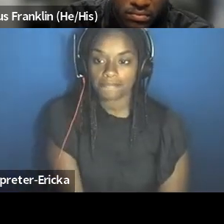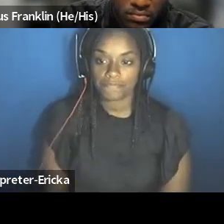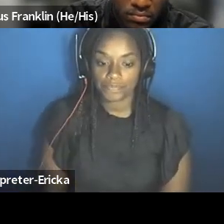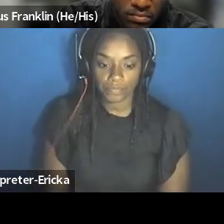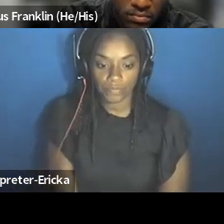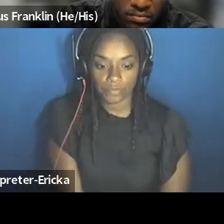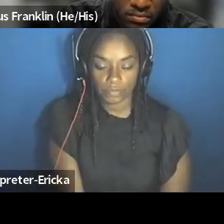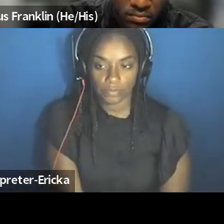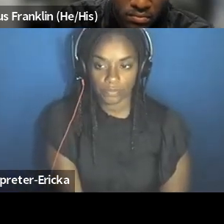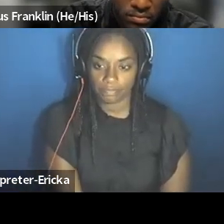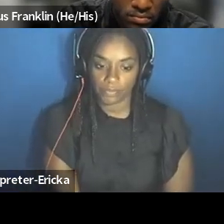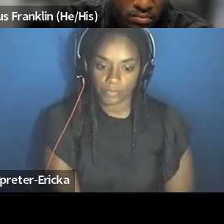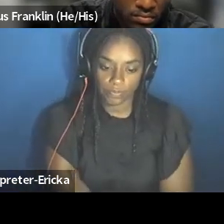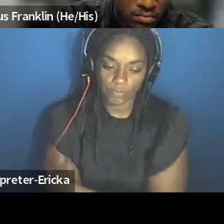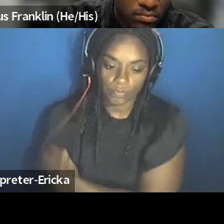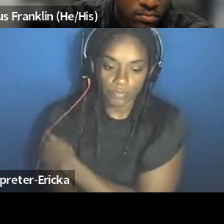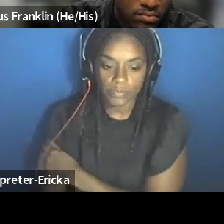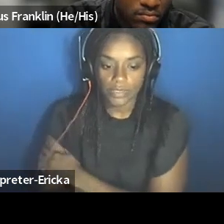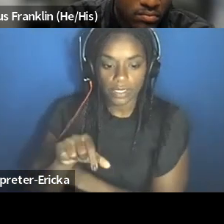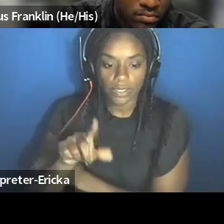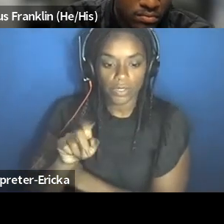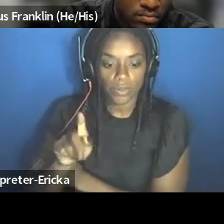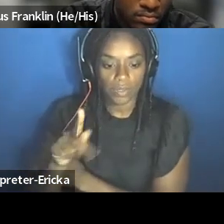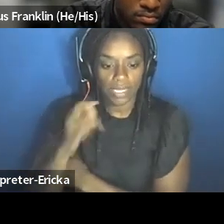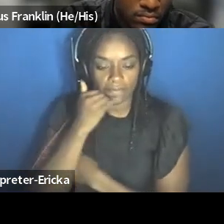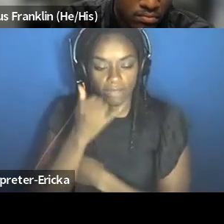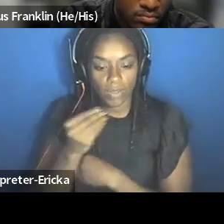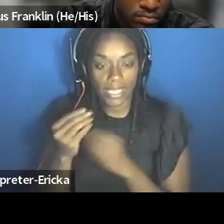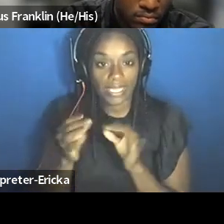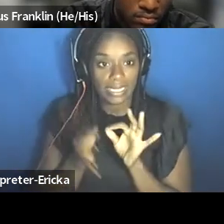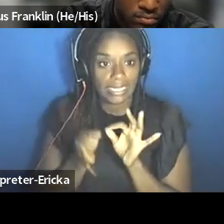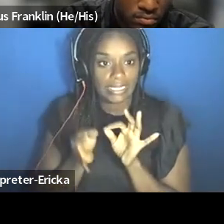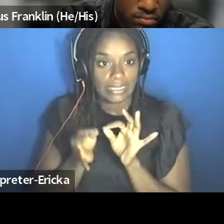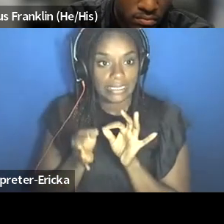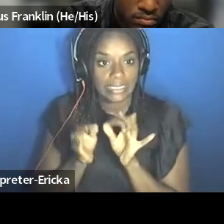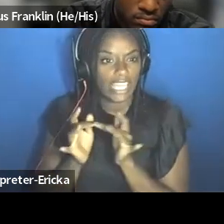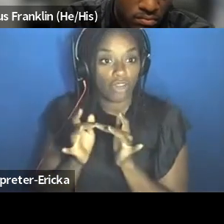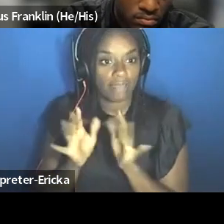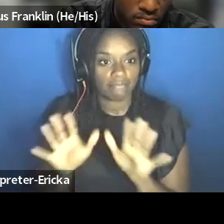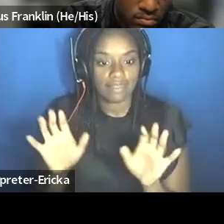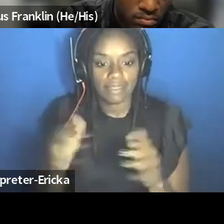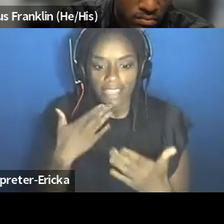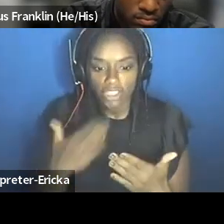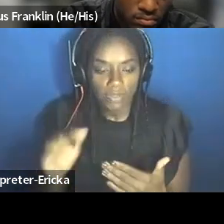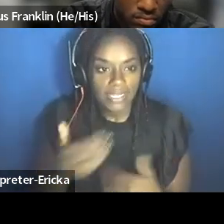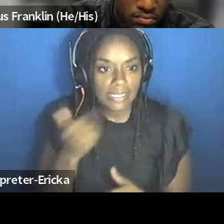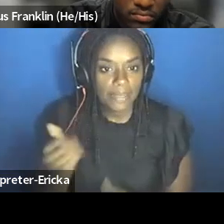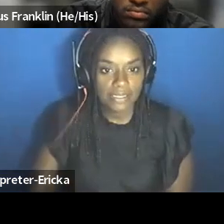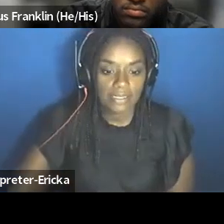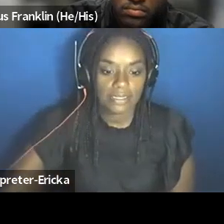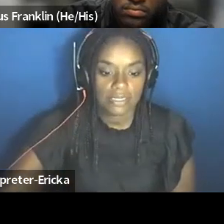Okay, Q-Link, phone and internet, okay. Thank you guys, thanks for putting stuff in the chat, that's the best.